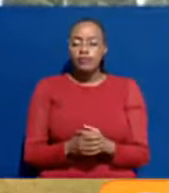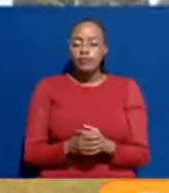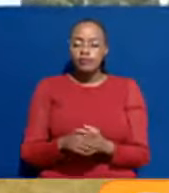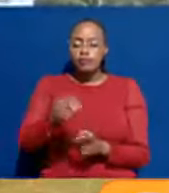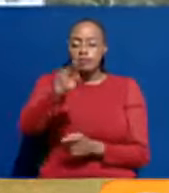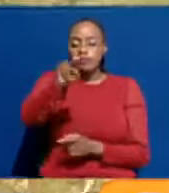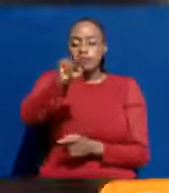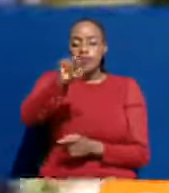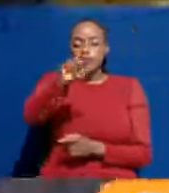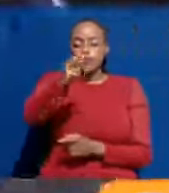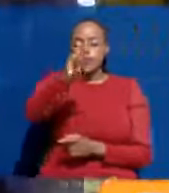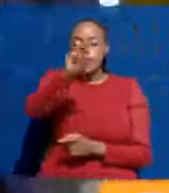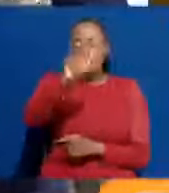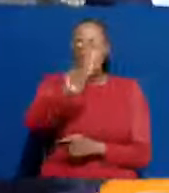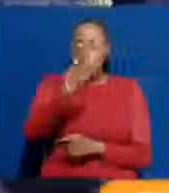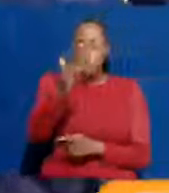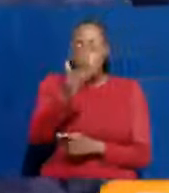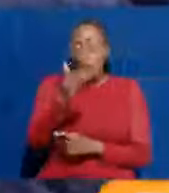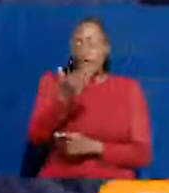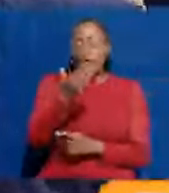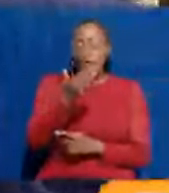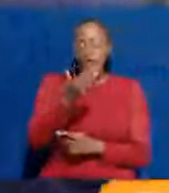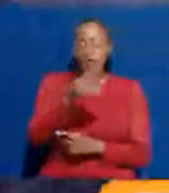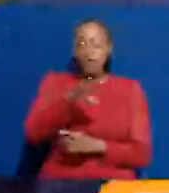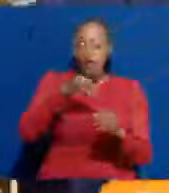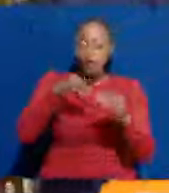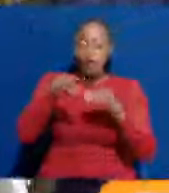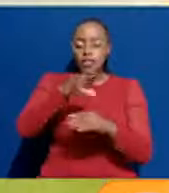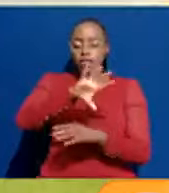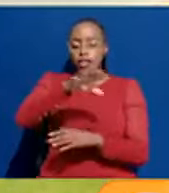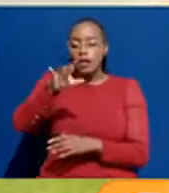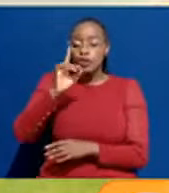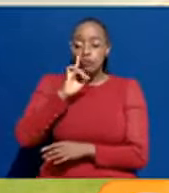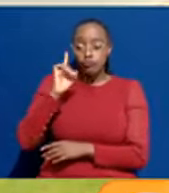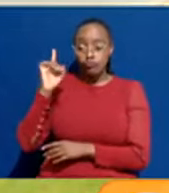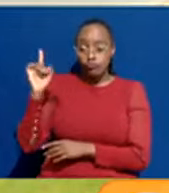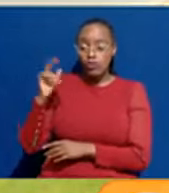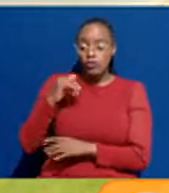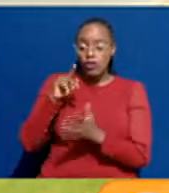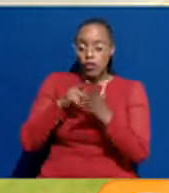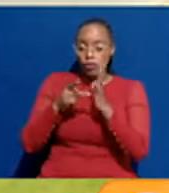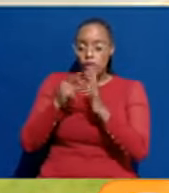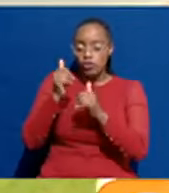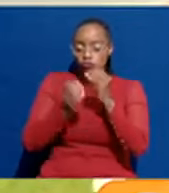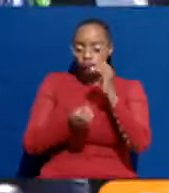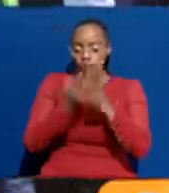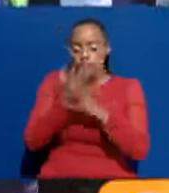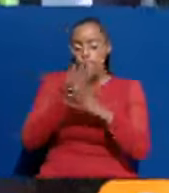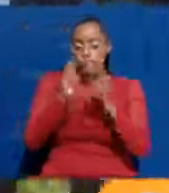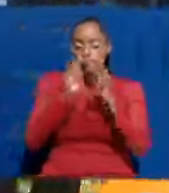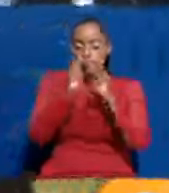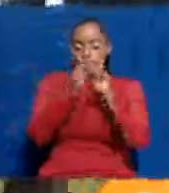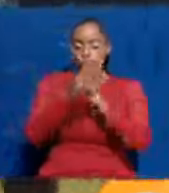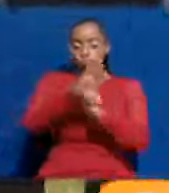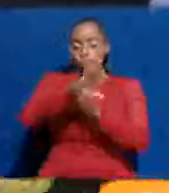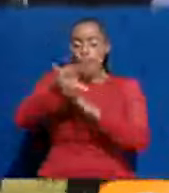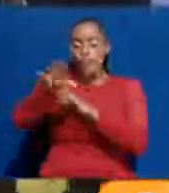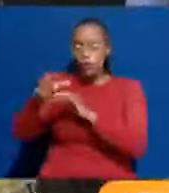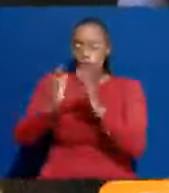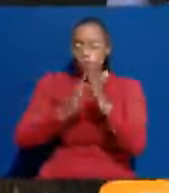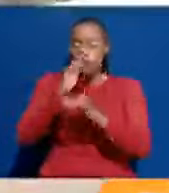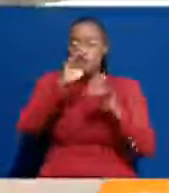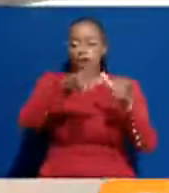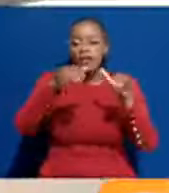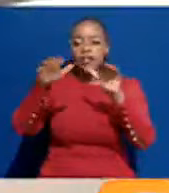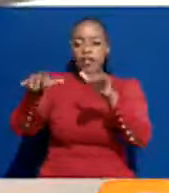Nasewa grounds in Matayos constituency, Busia County. Here, a project set to change the landscape of these counties through